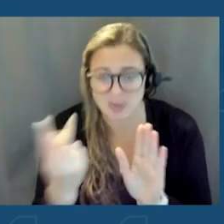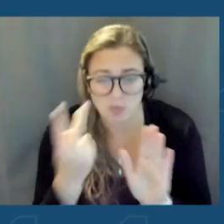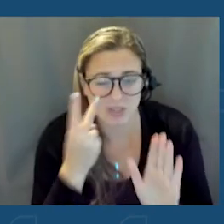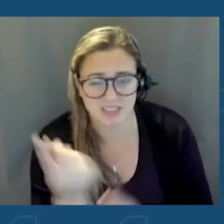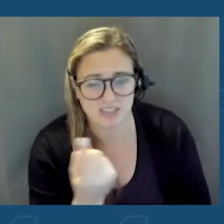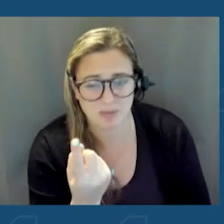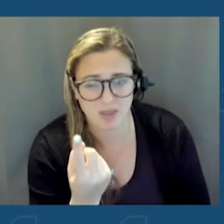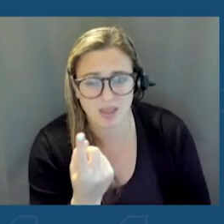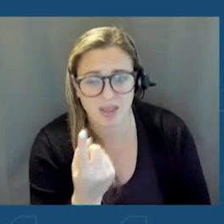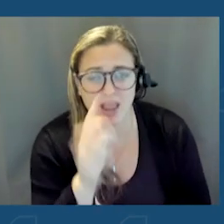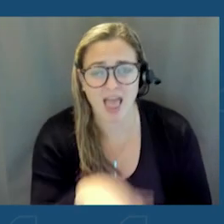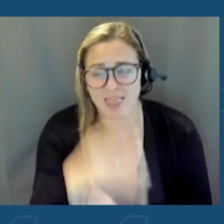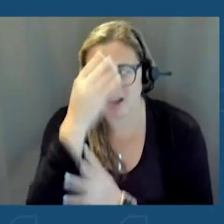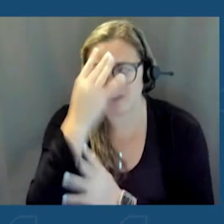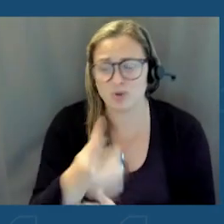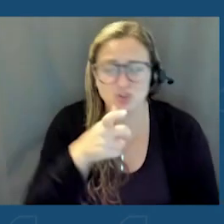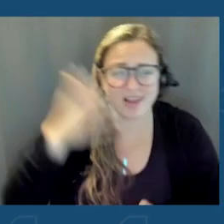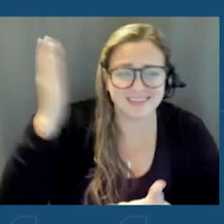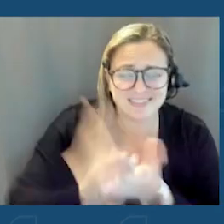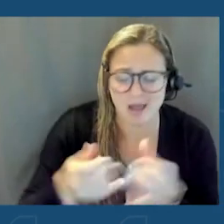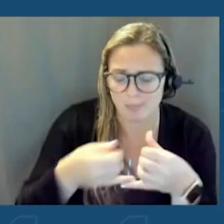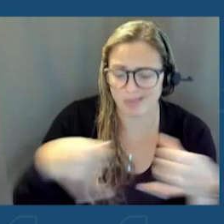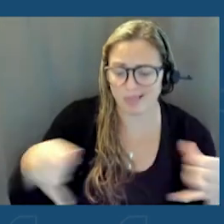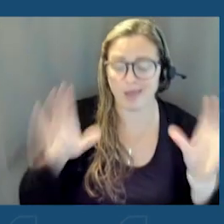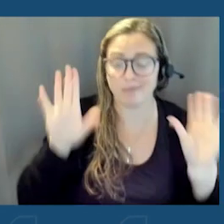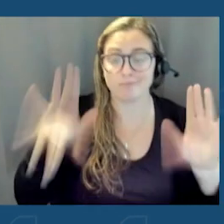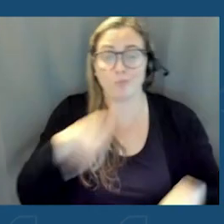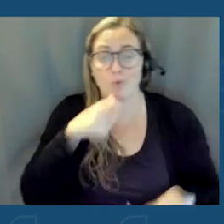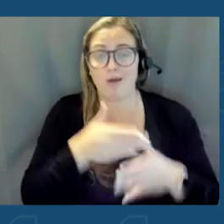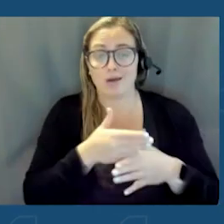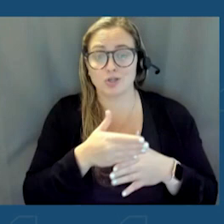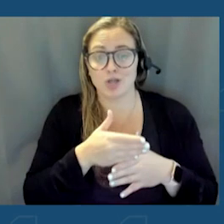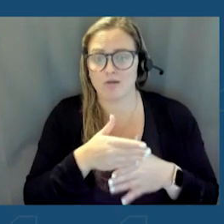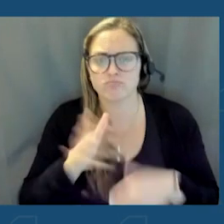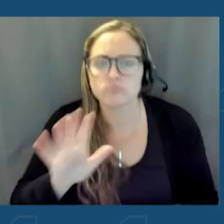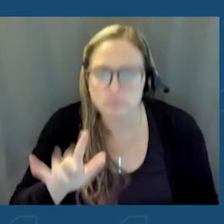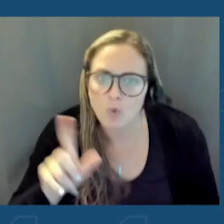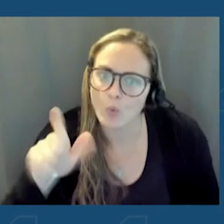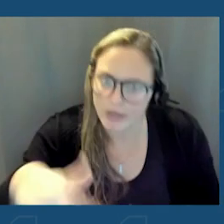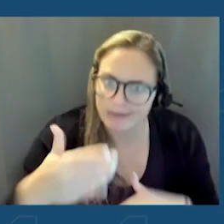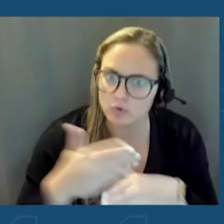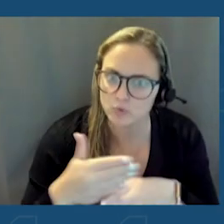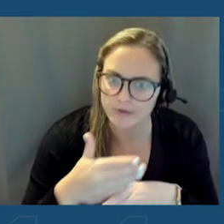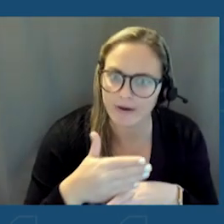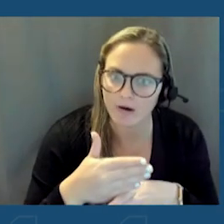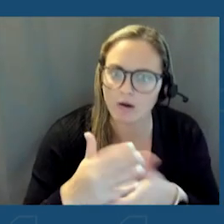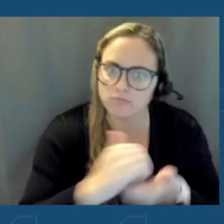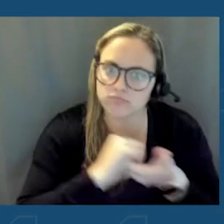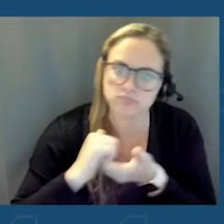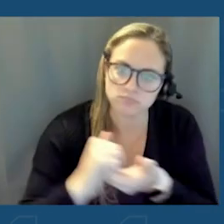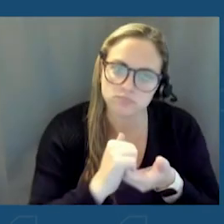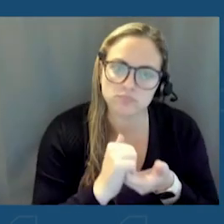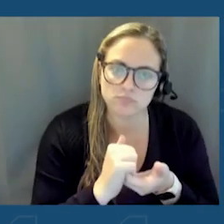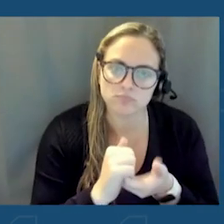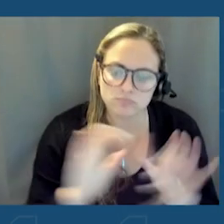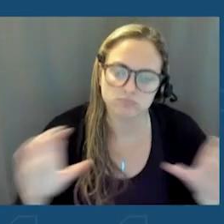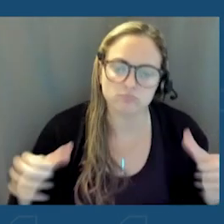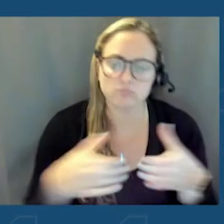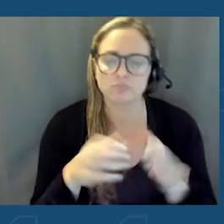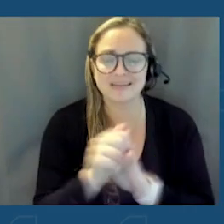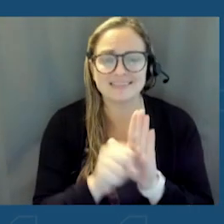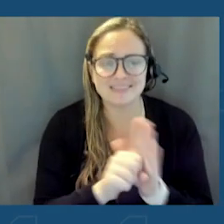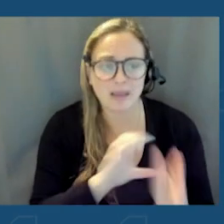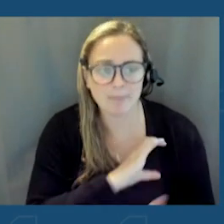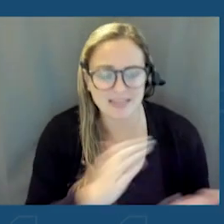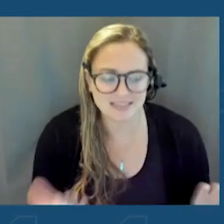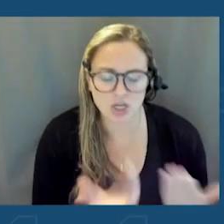not stop at their state border. Let's share that information. Let's bring it together. And the state police here in New York is